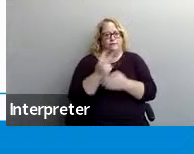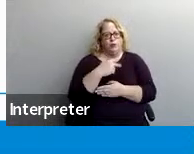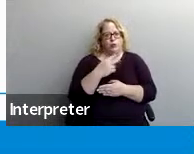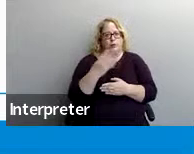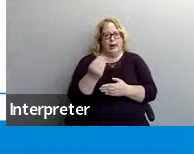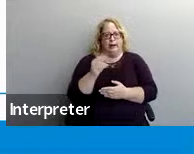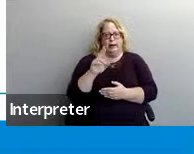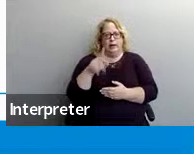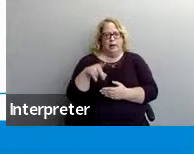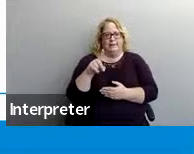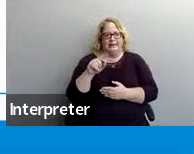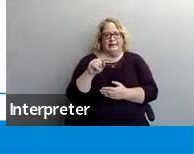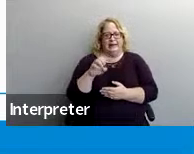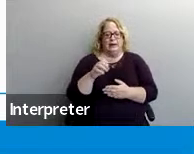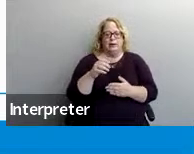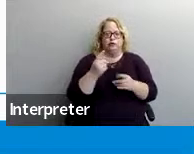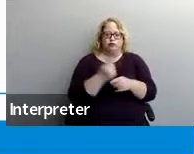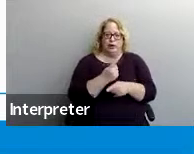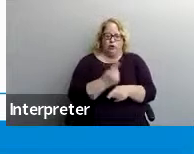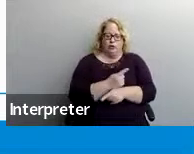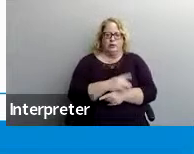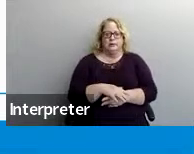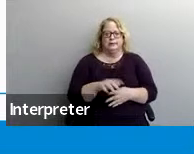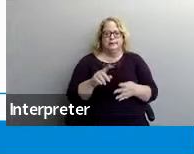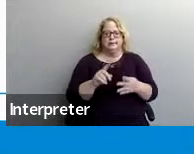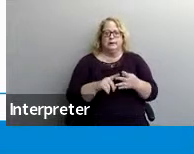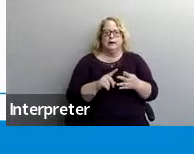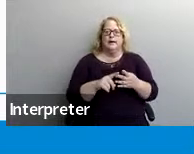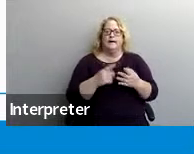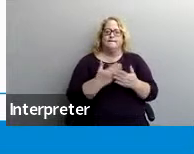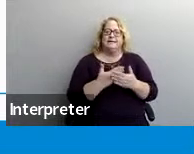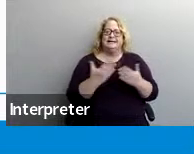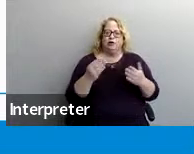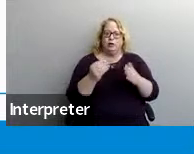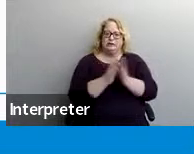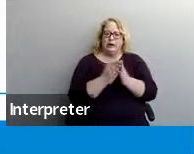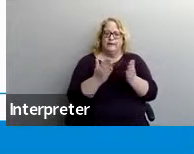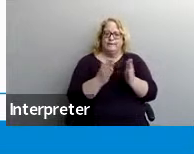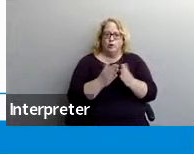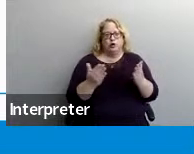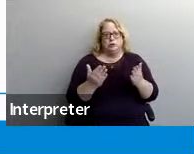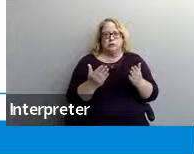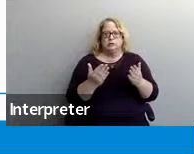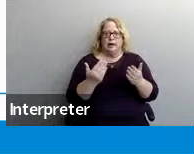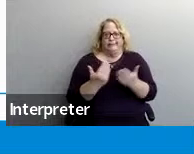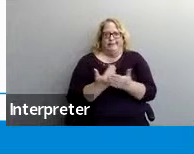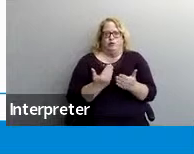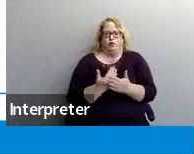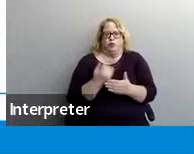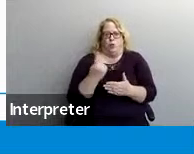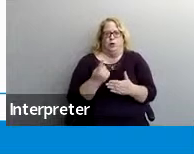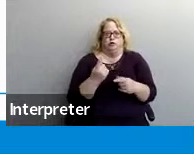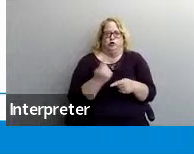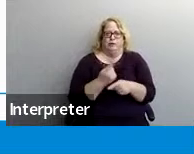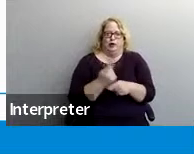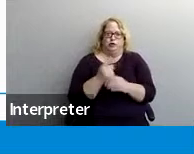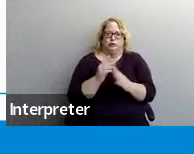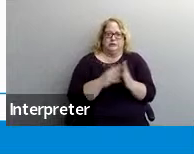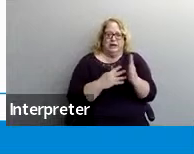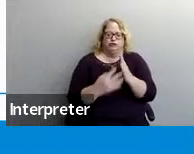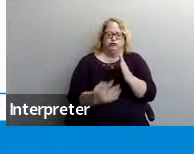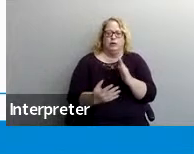regularly. The second being that materials and textbooks are refreshed on a regular schedule so that we're keeping up to